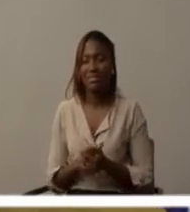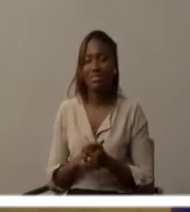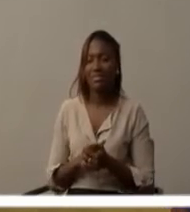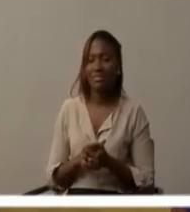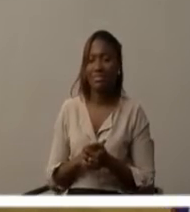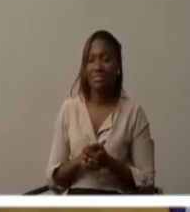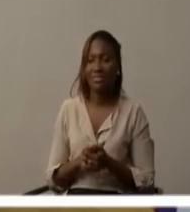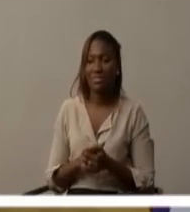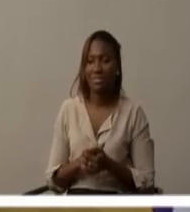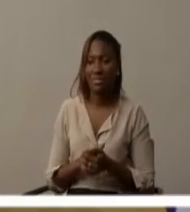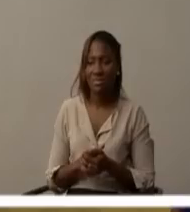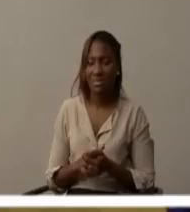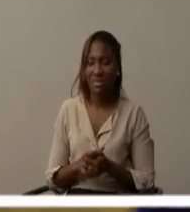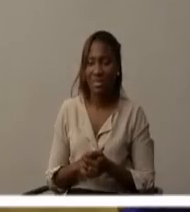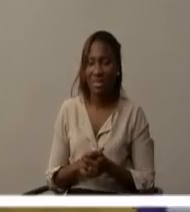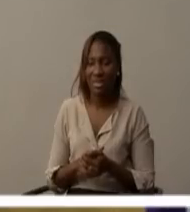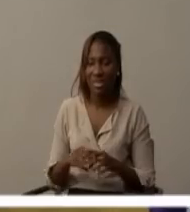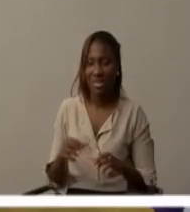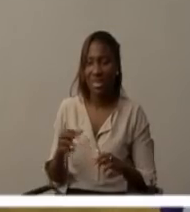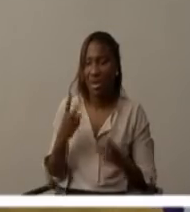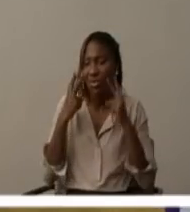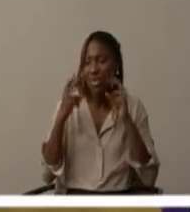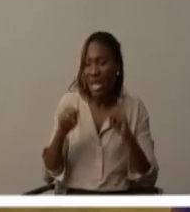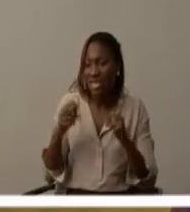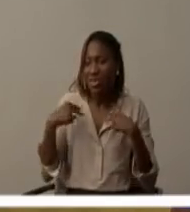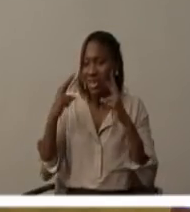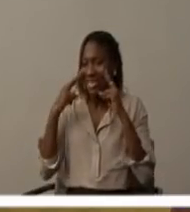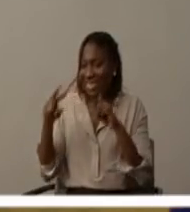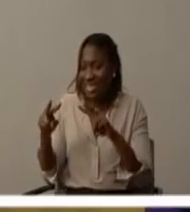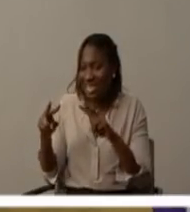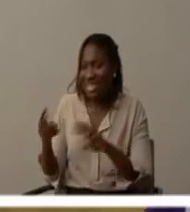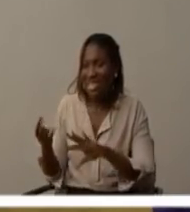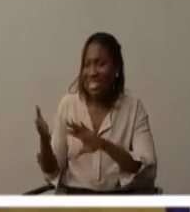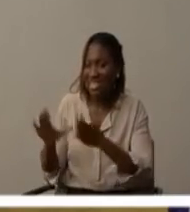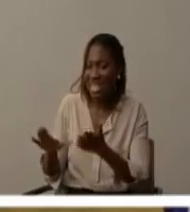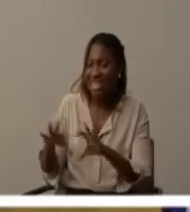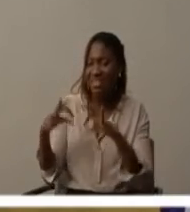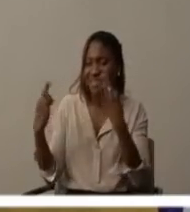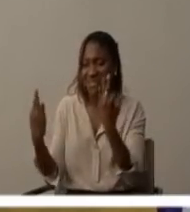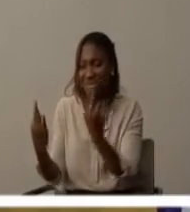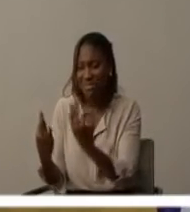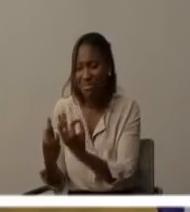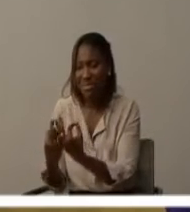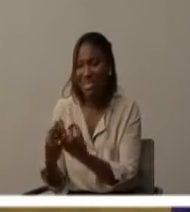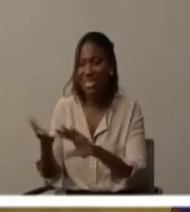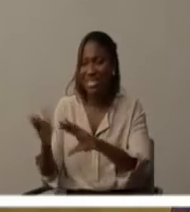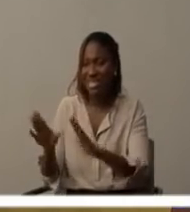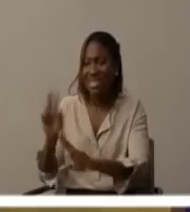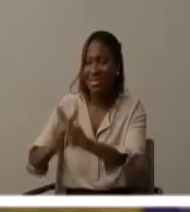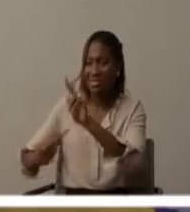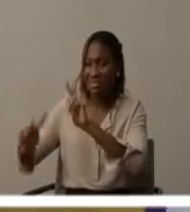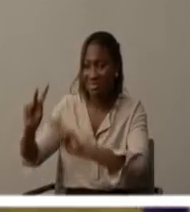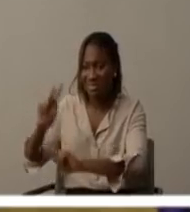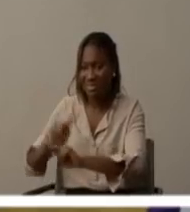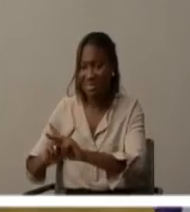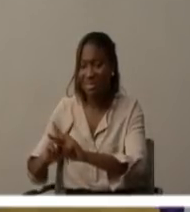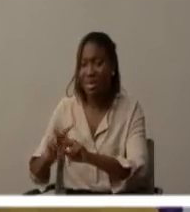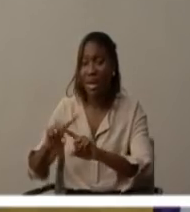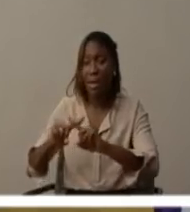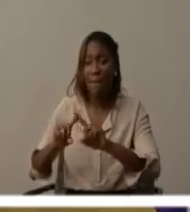That death, which was a death of our families, a destruction of integrity, a destruction of